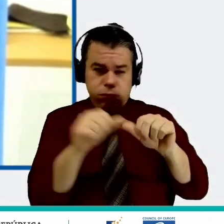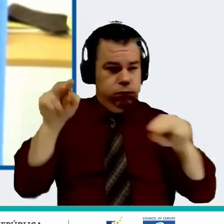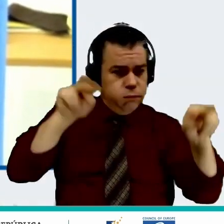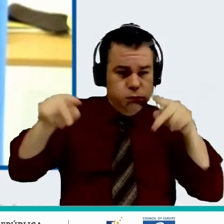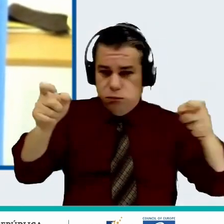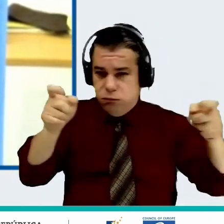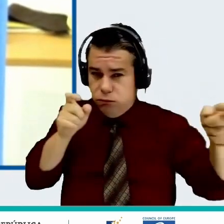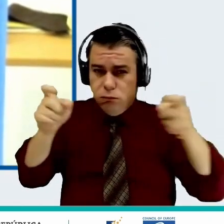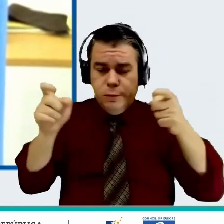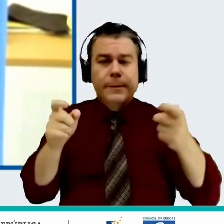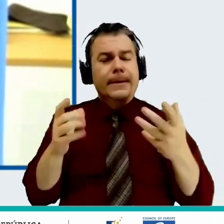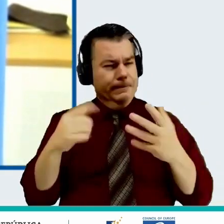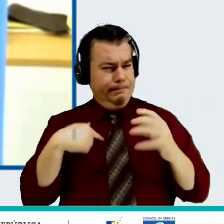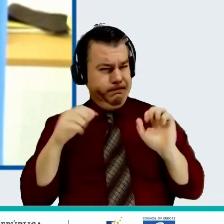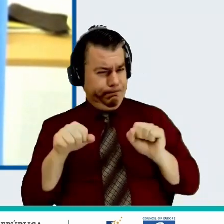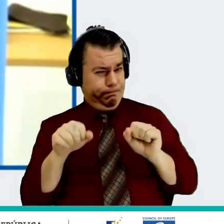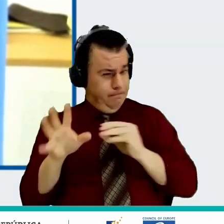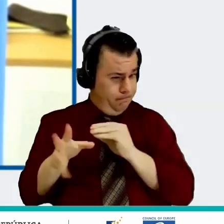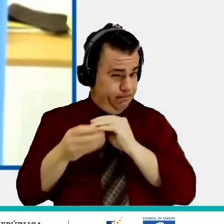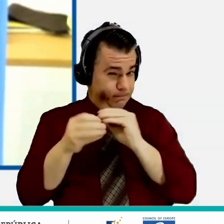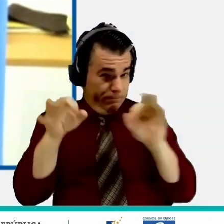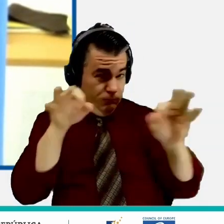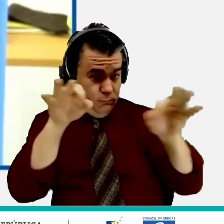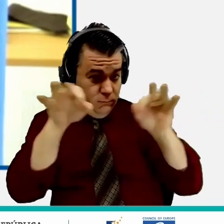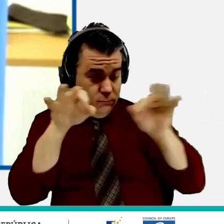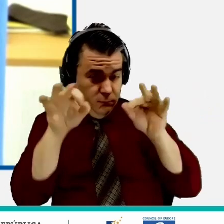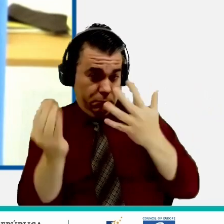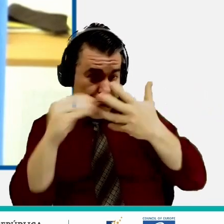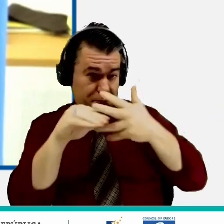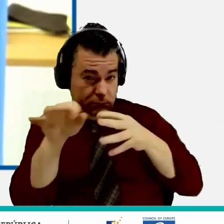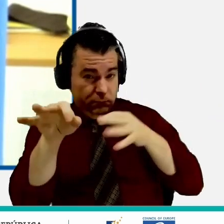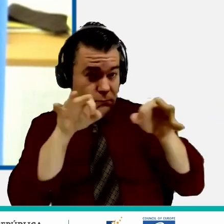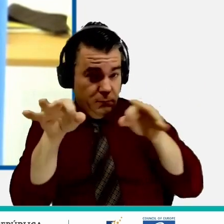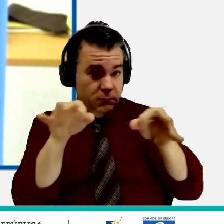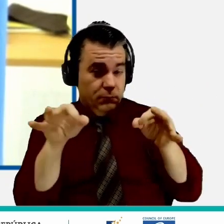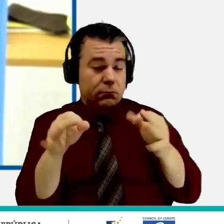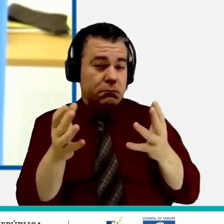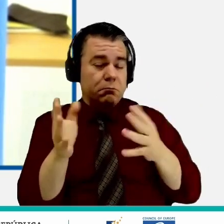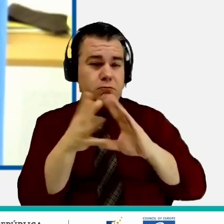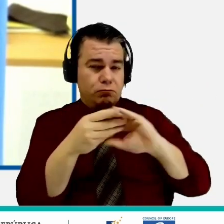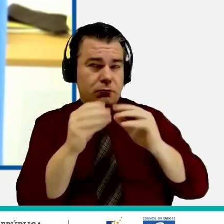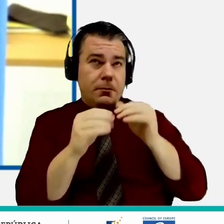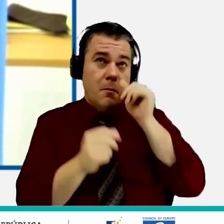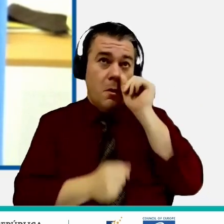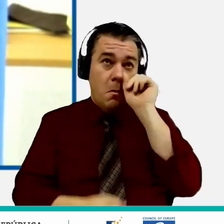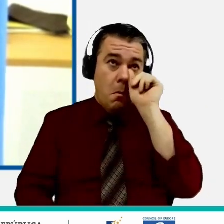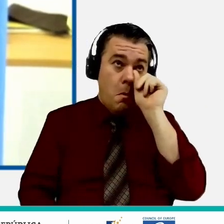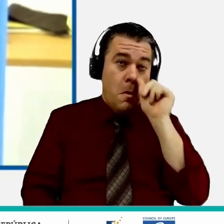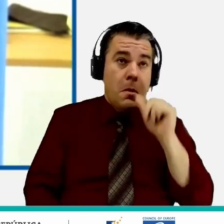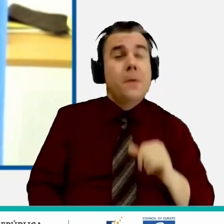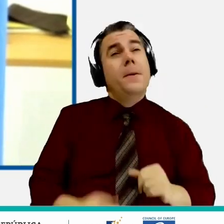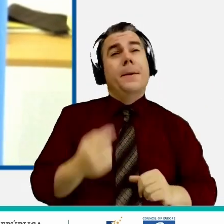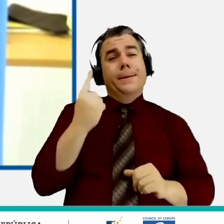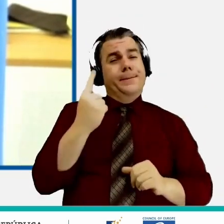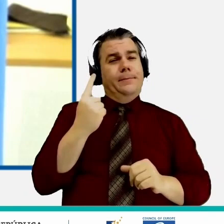examples of actions to support these and other areas of the roadmap. In our view, one of the key challenges, in